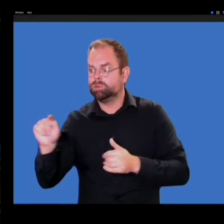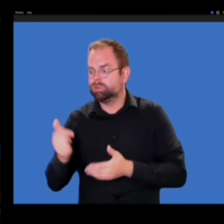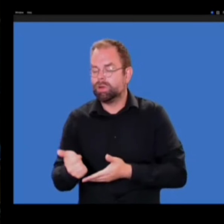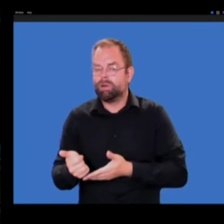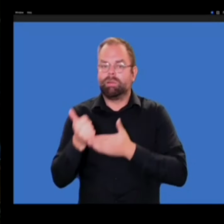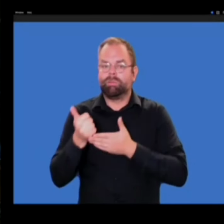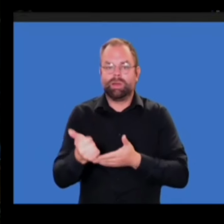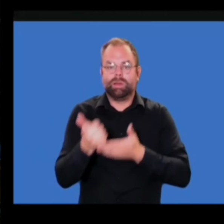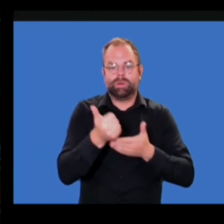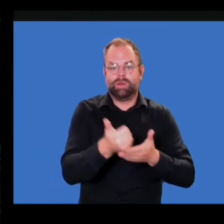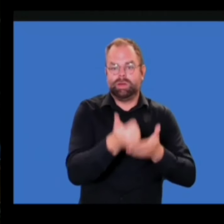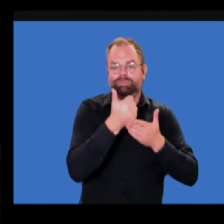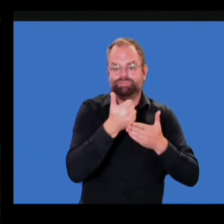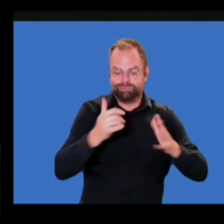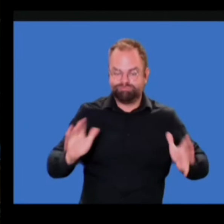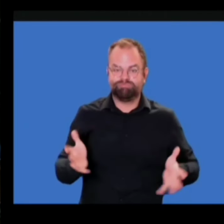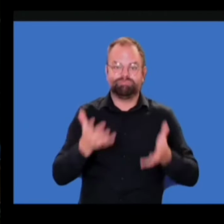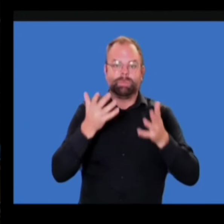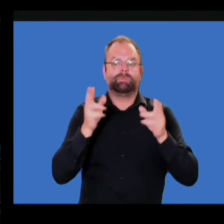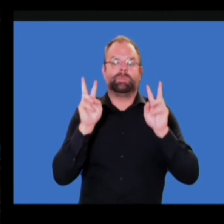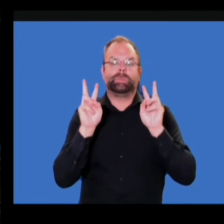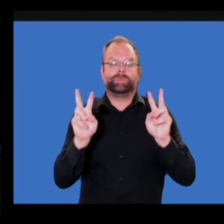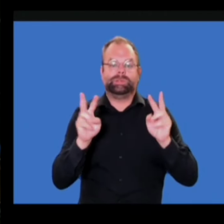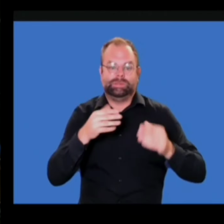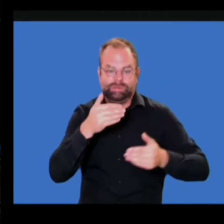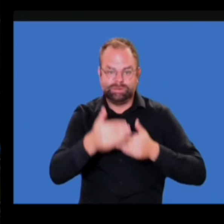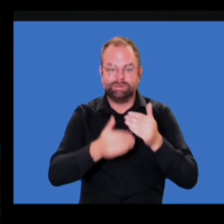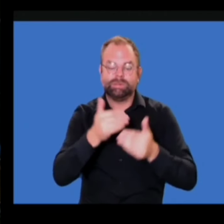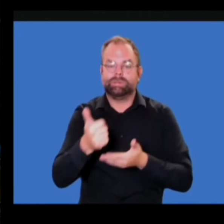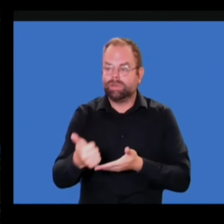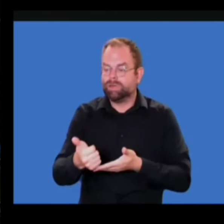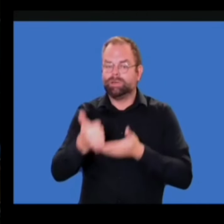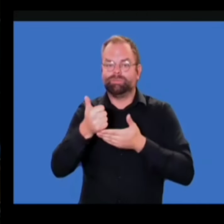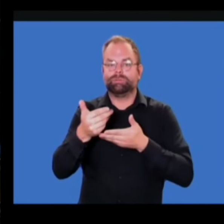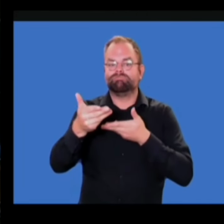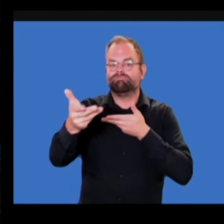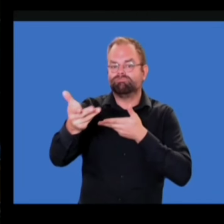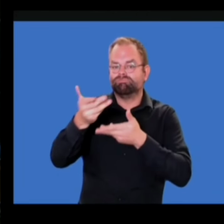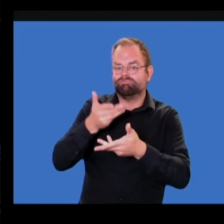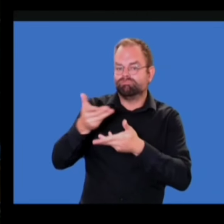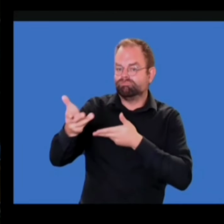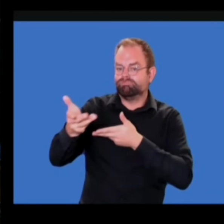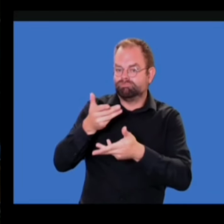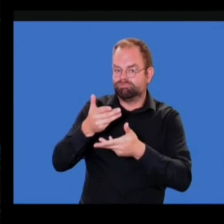to the significance of international cooperation in overcoming adversity.